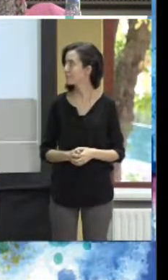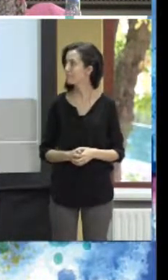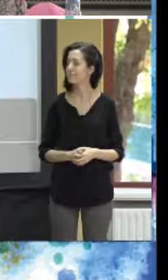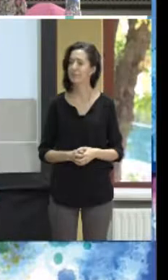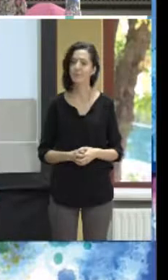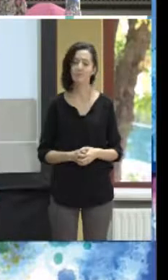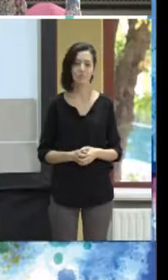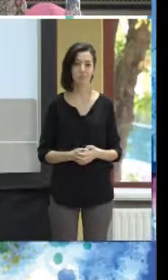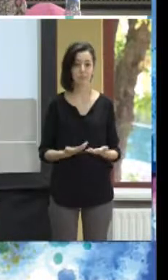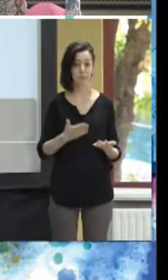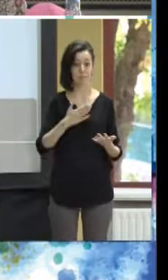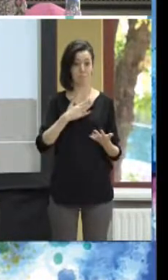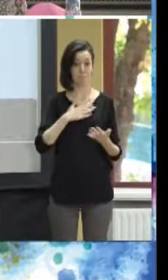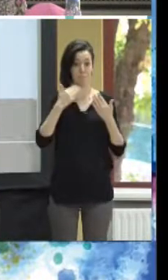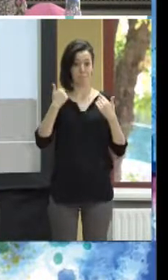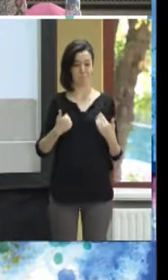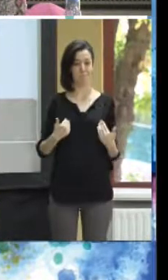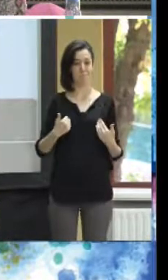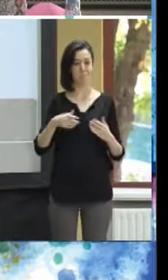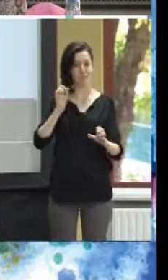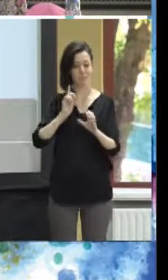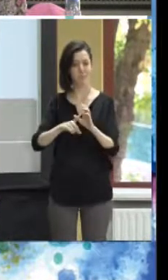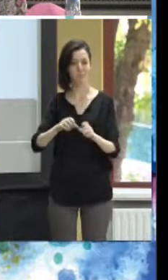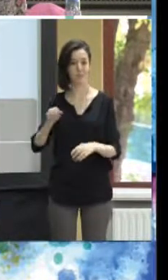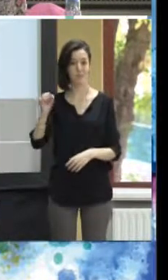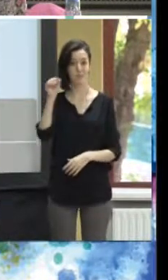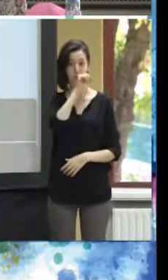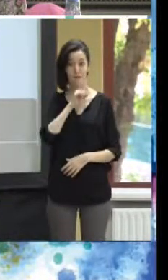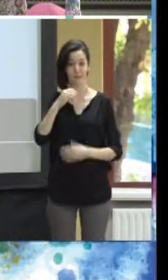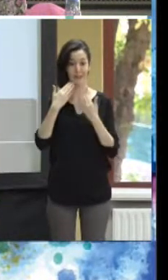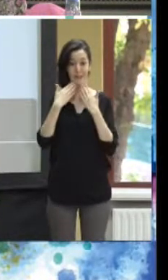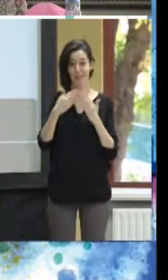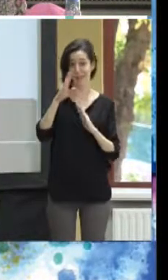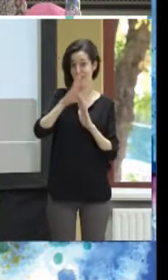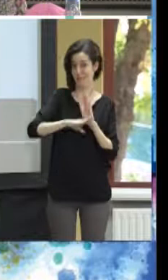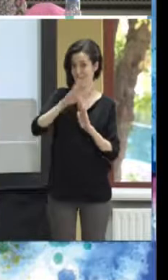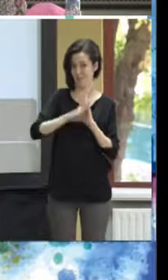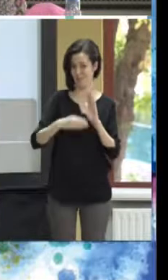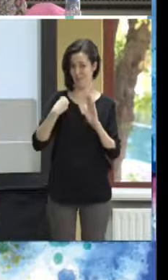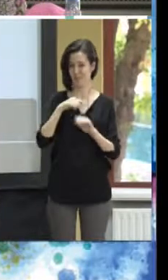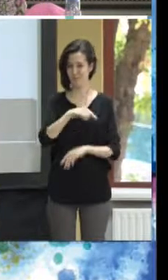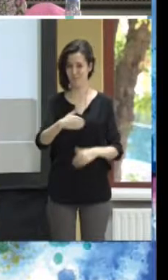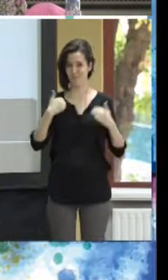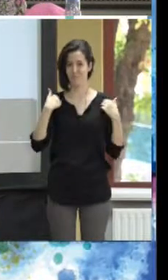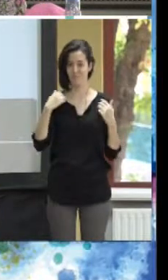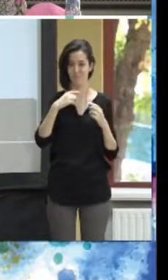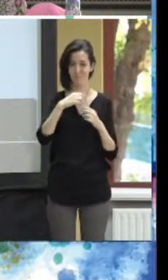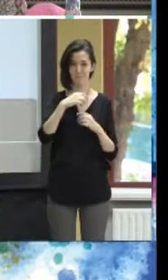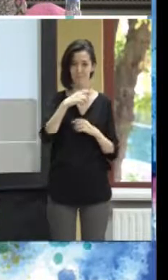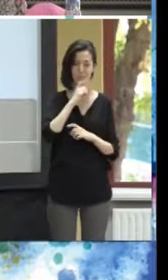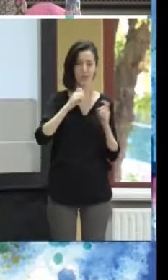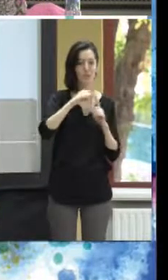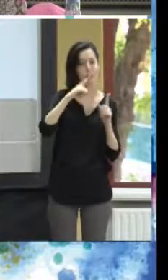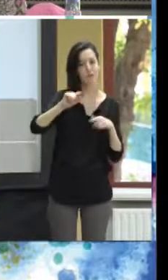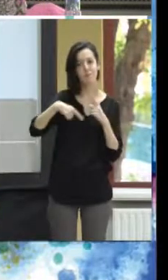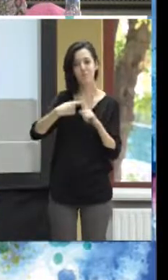For me, being able to come to the opera thanks to this app designed by Vodafone